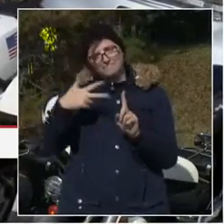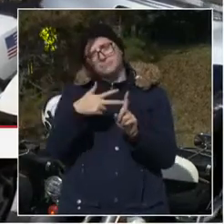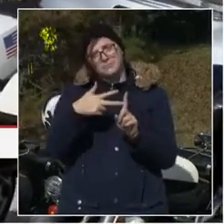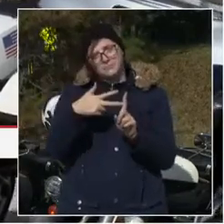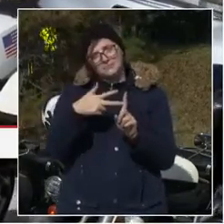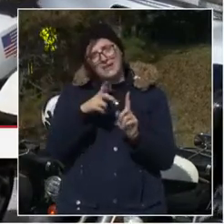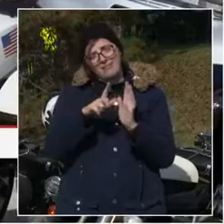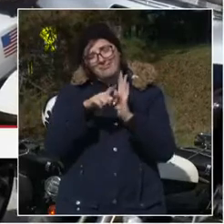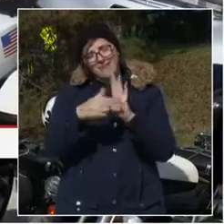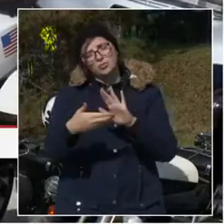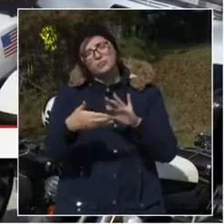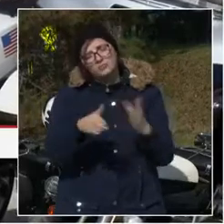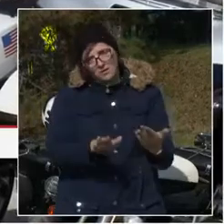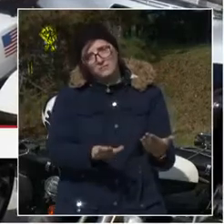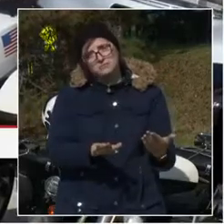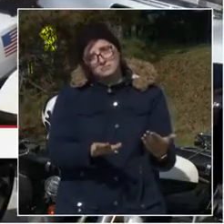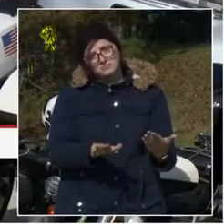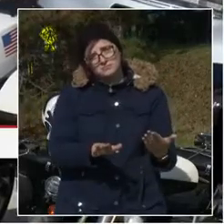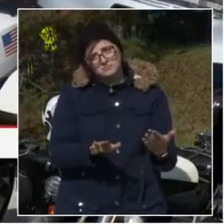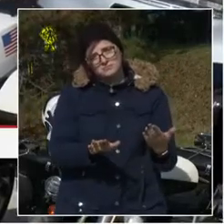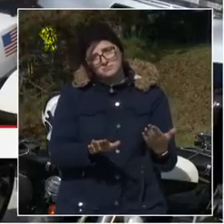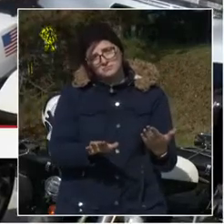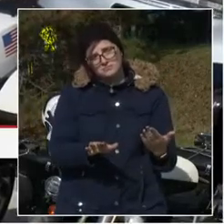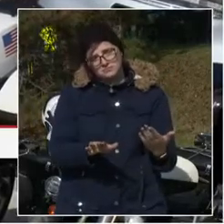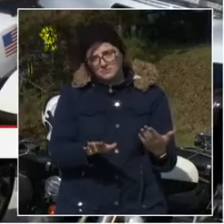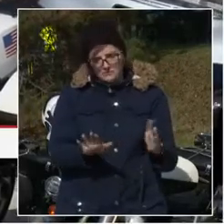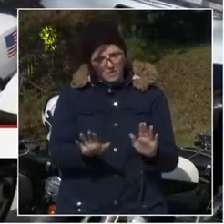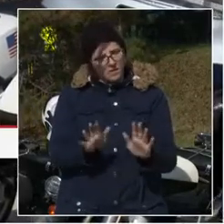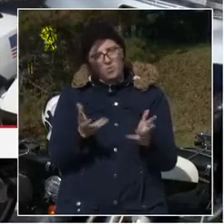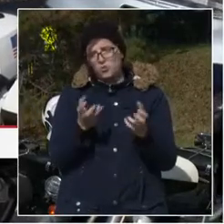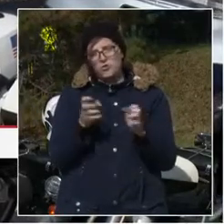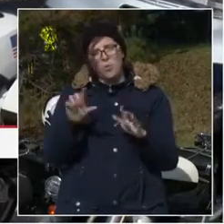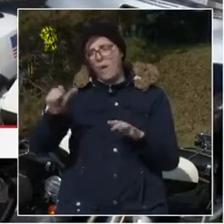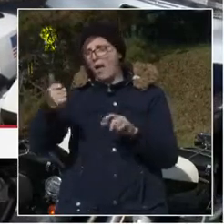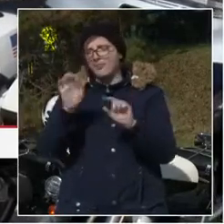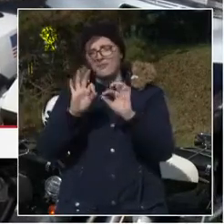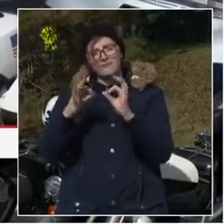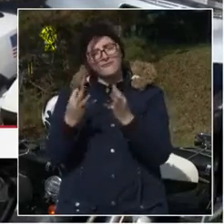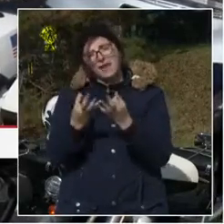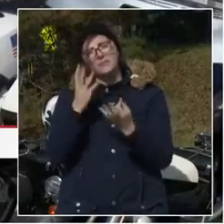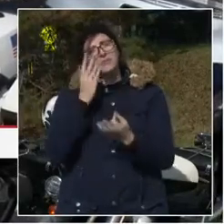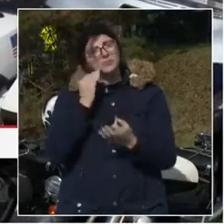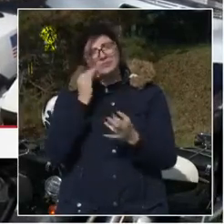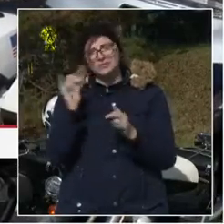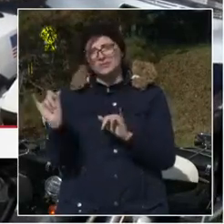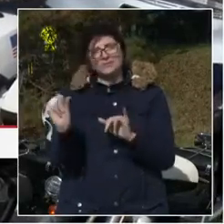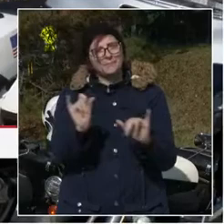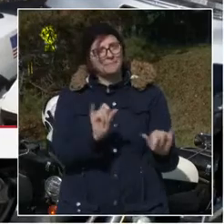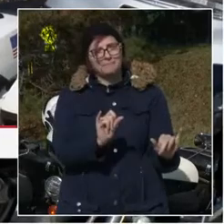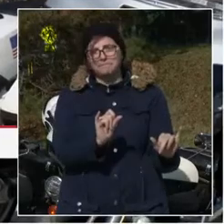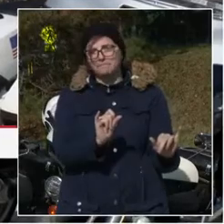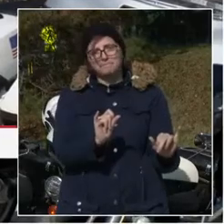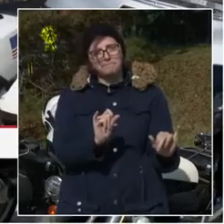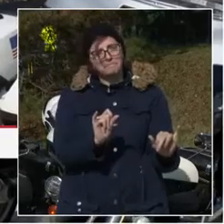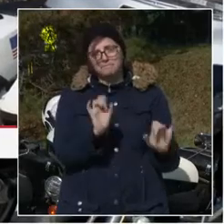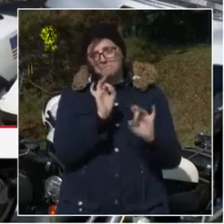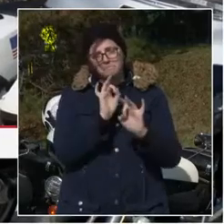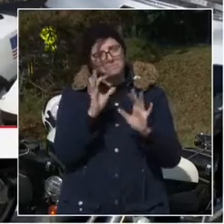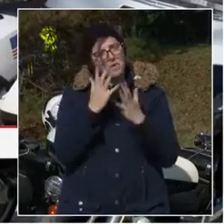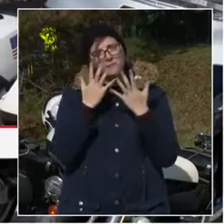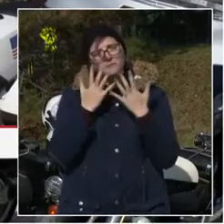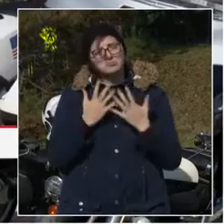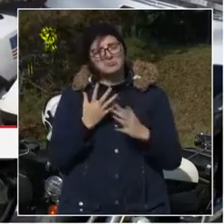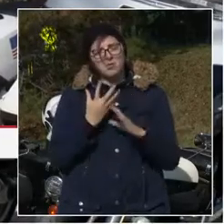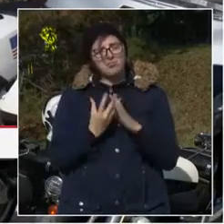later died. We don't want any other families to experience that kind of tragic loss that